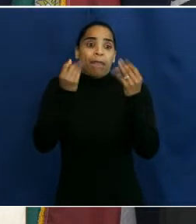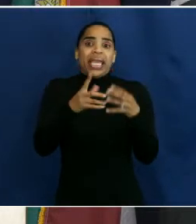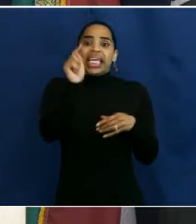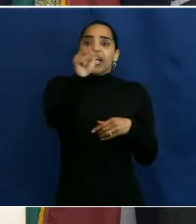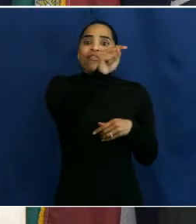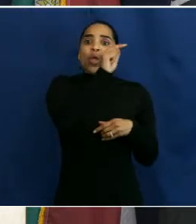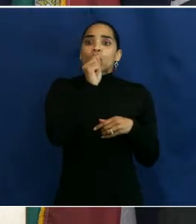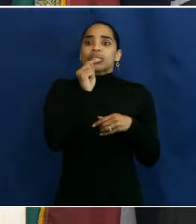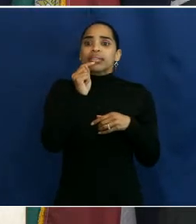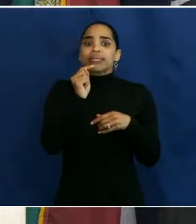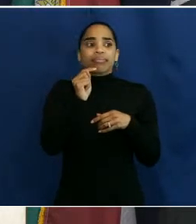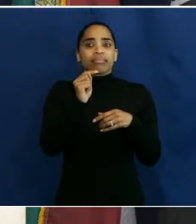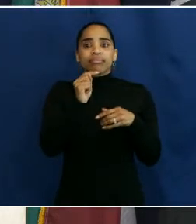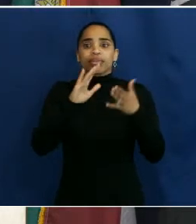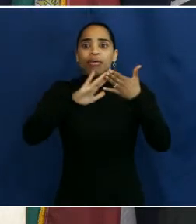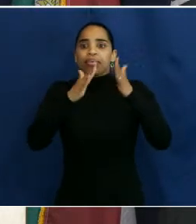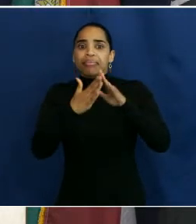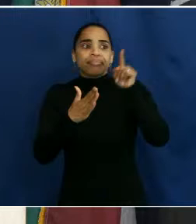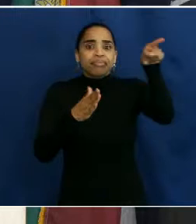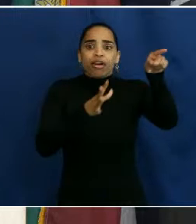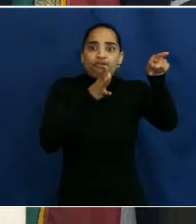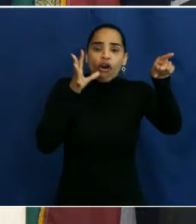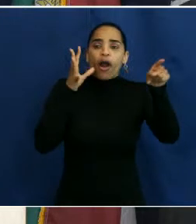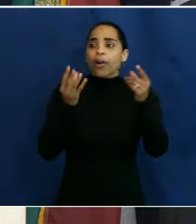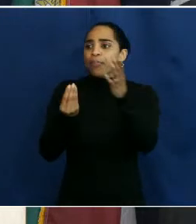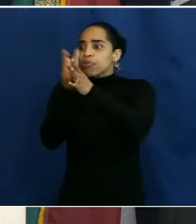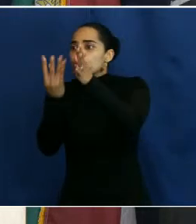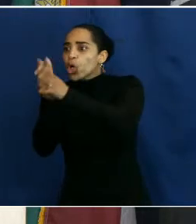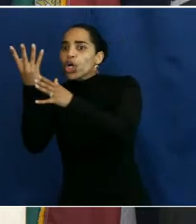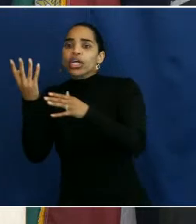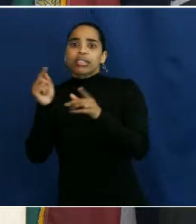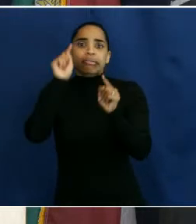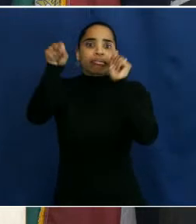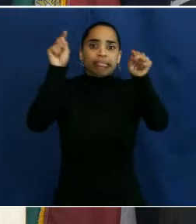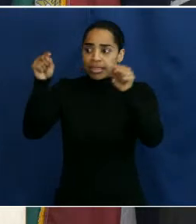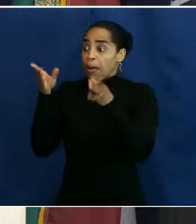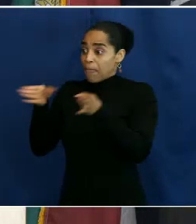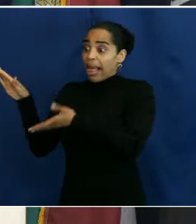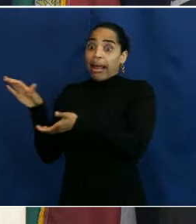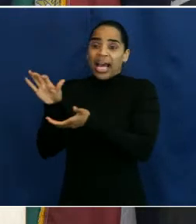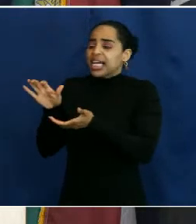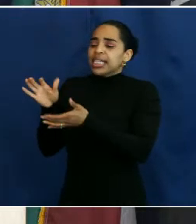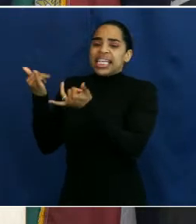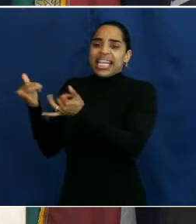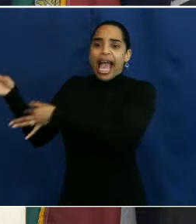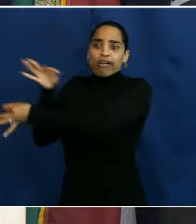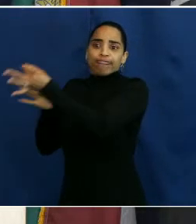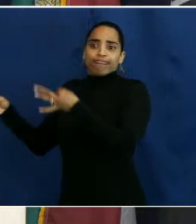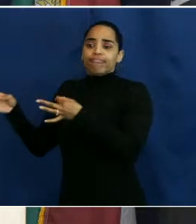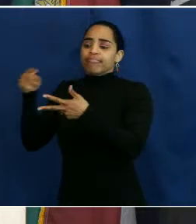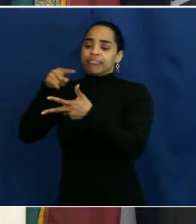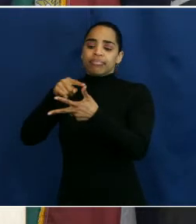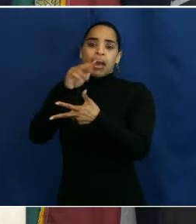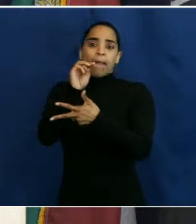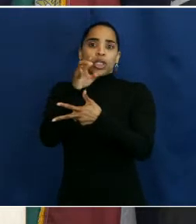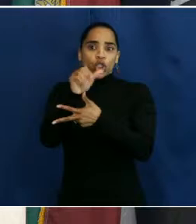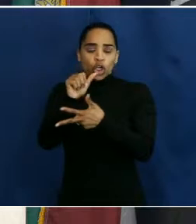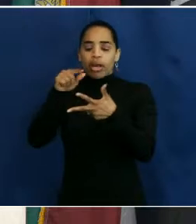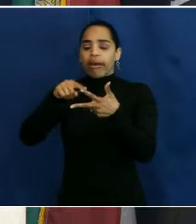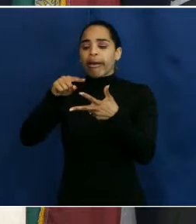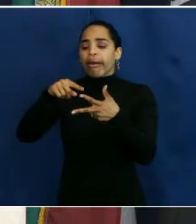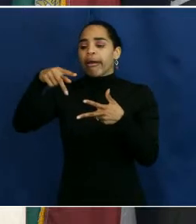those harder to reach communities and areas. They were all attributed to that. We are shifting those out with other vaccines, so those programs can continue. But